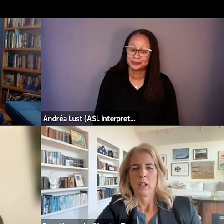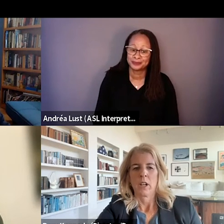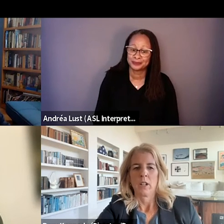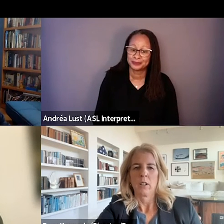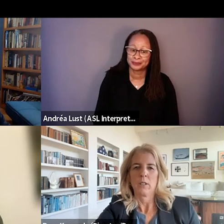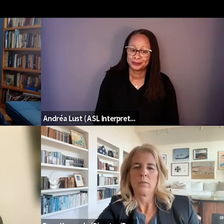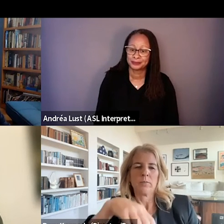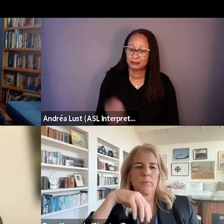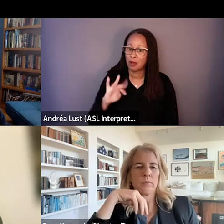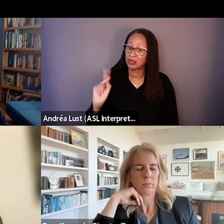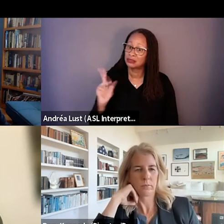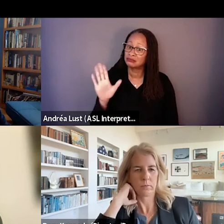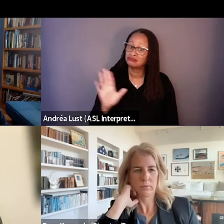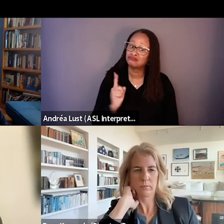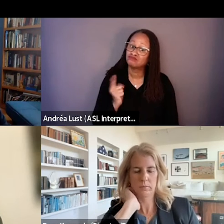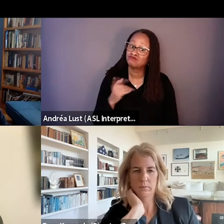How about you, Mark?